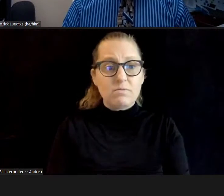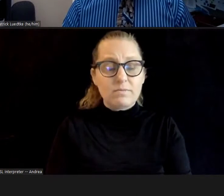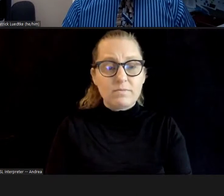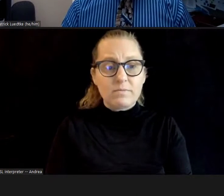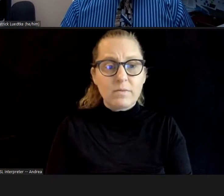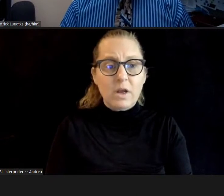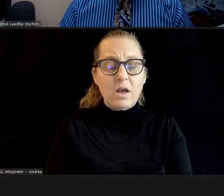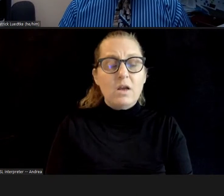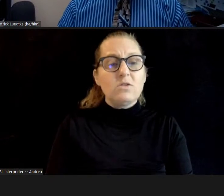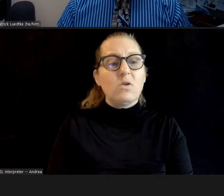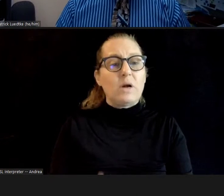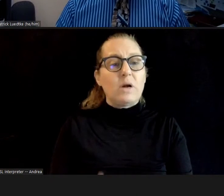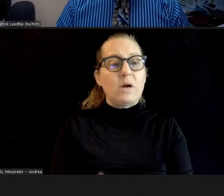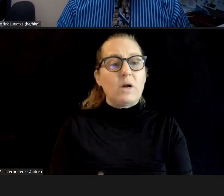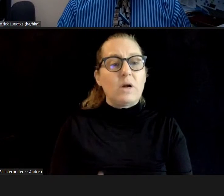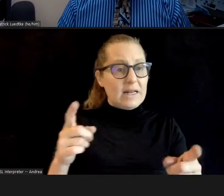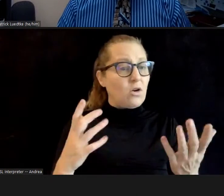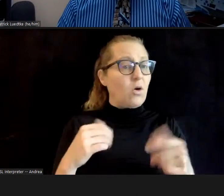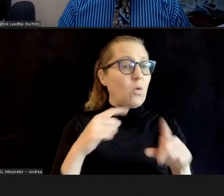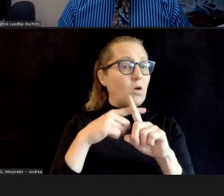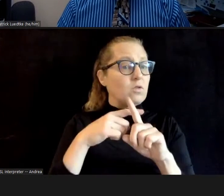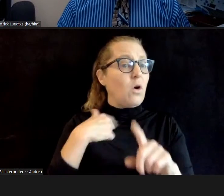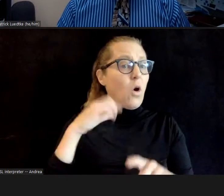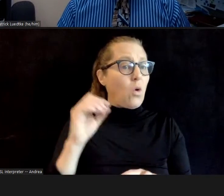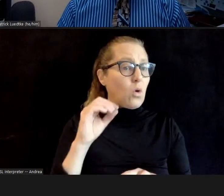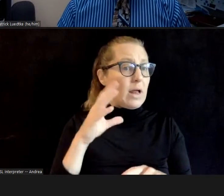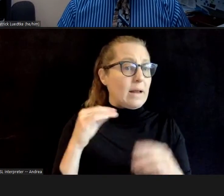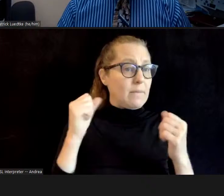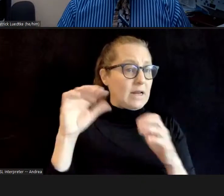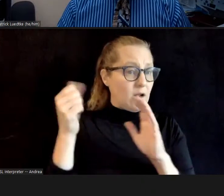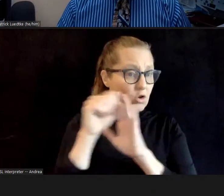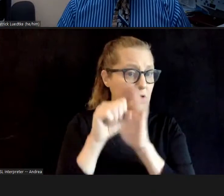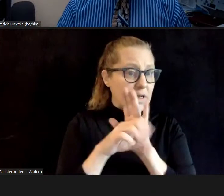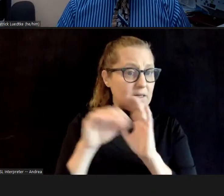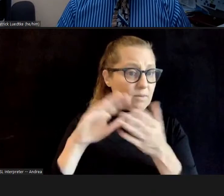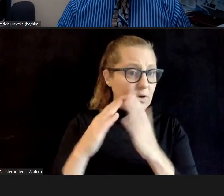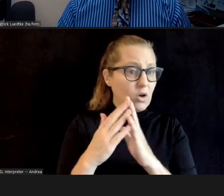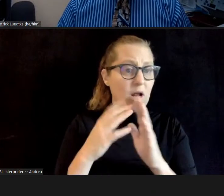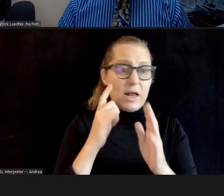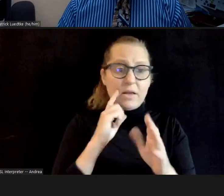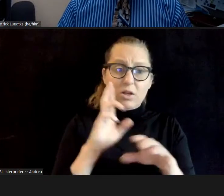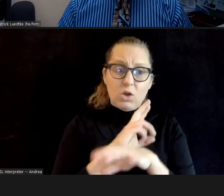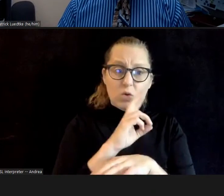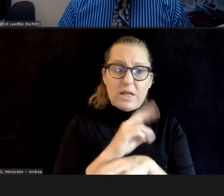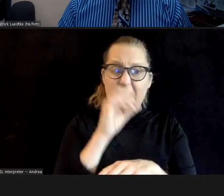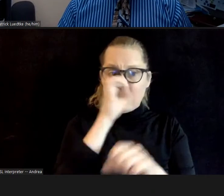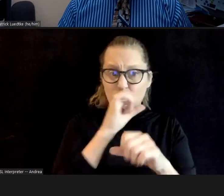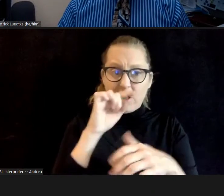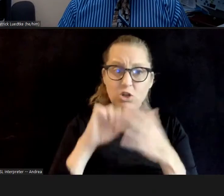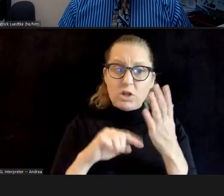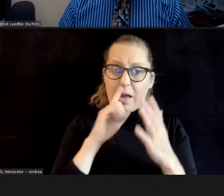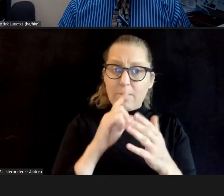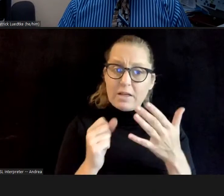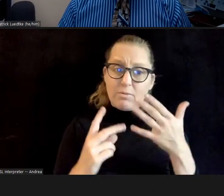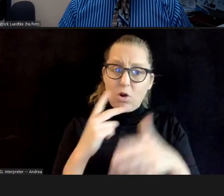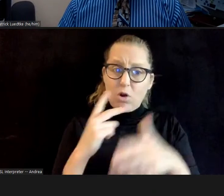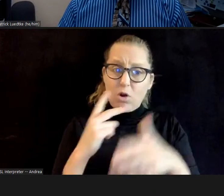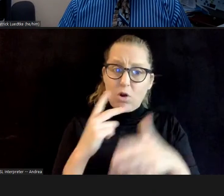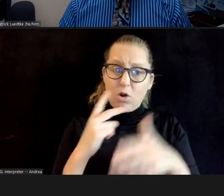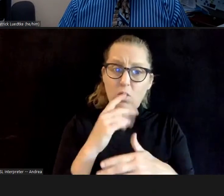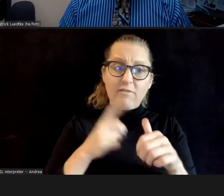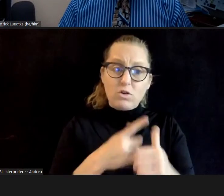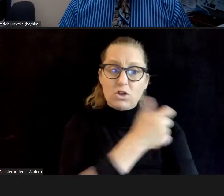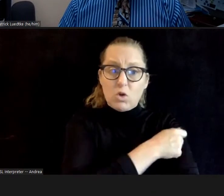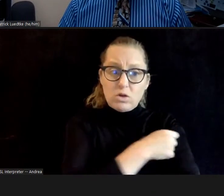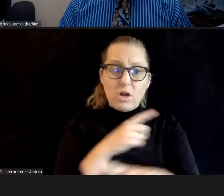In addition, Oregon, along with many other states and communities, has been using a strategy that prioritizes first doses to